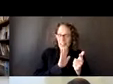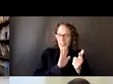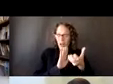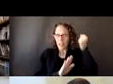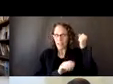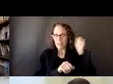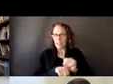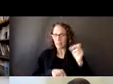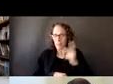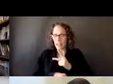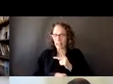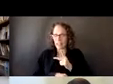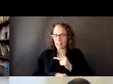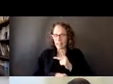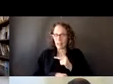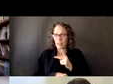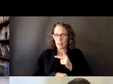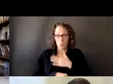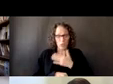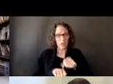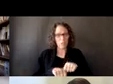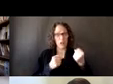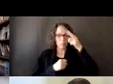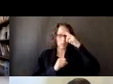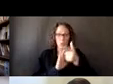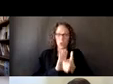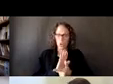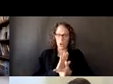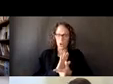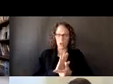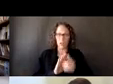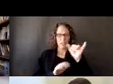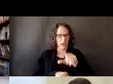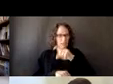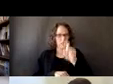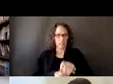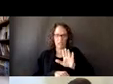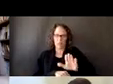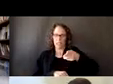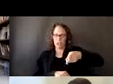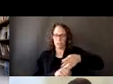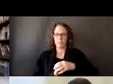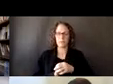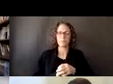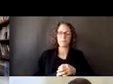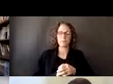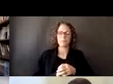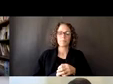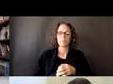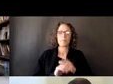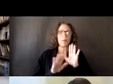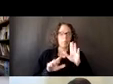decrees free. Not only that, years later, I actually came across another glimpse of the other side of the story in